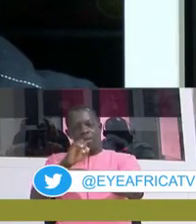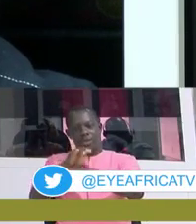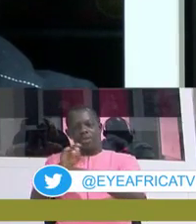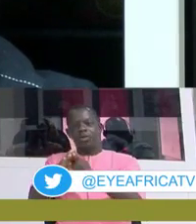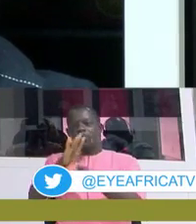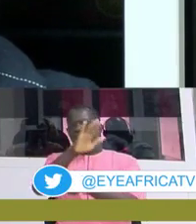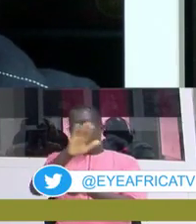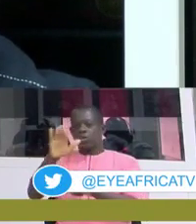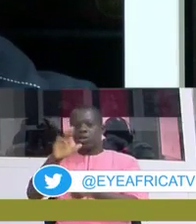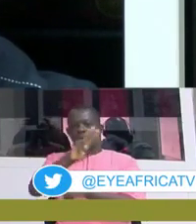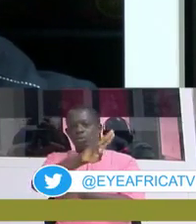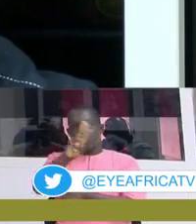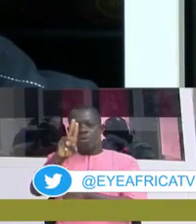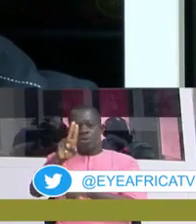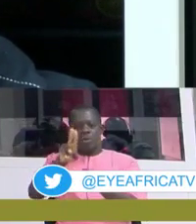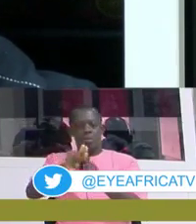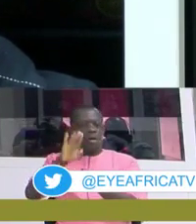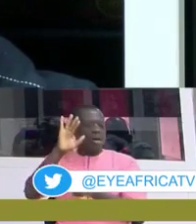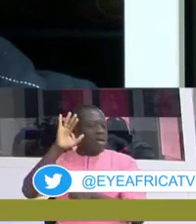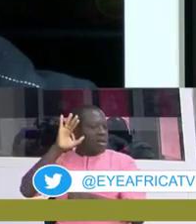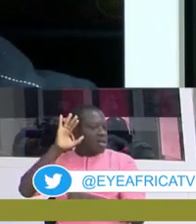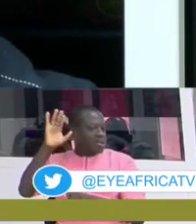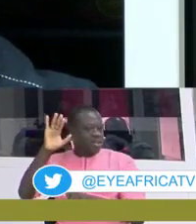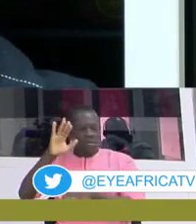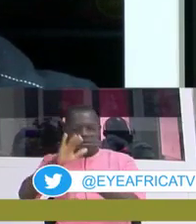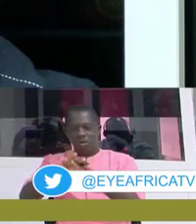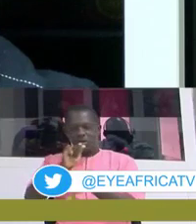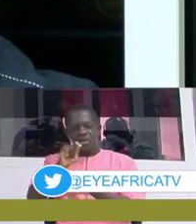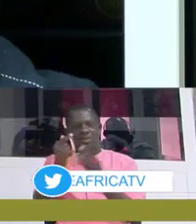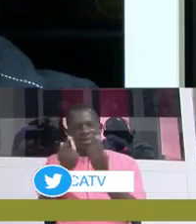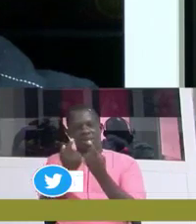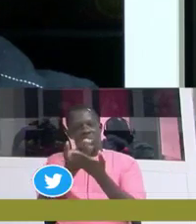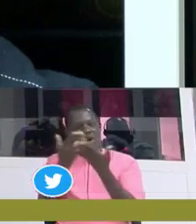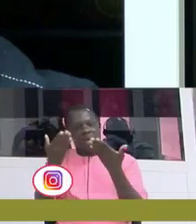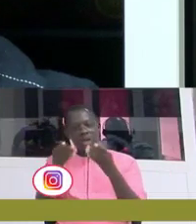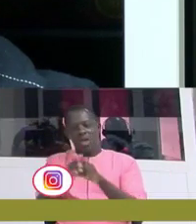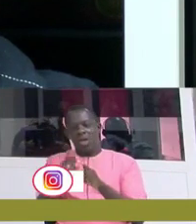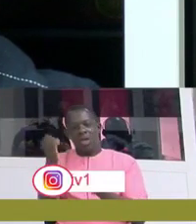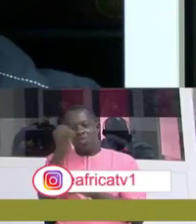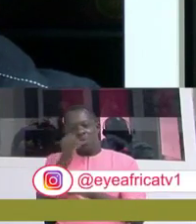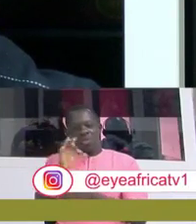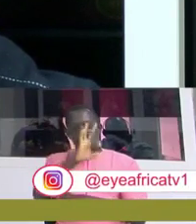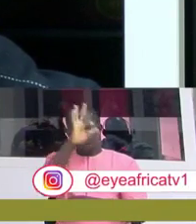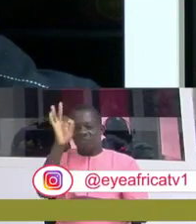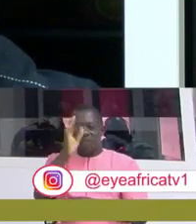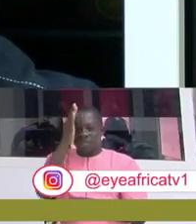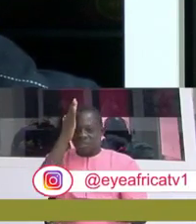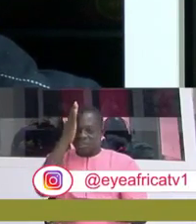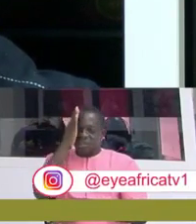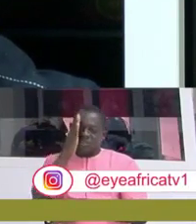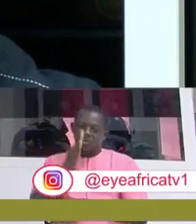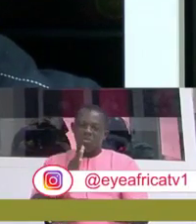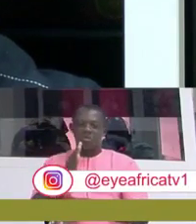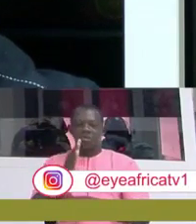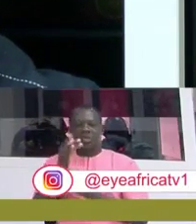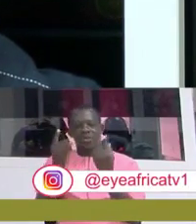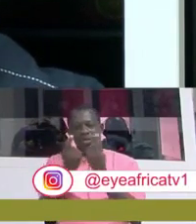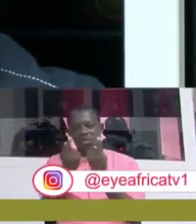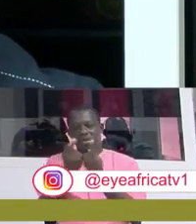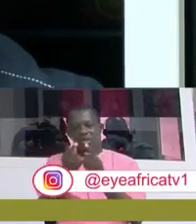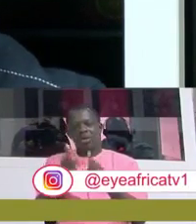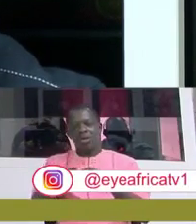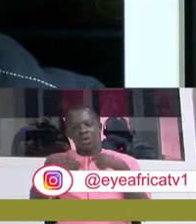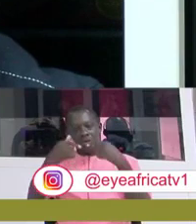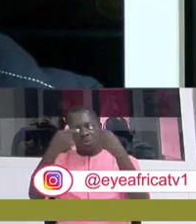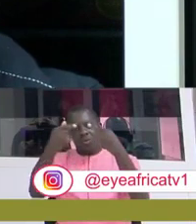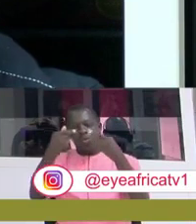this because it's gruesome, it's terrible. As we continue, you mean, or? Because yes, the as other we one continue is already, as well.